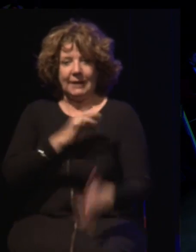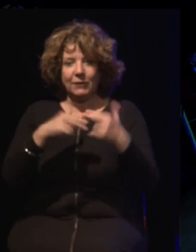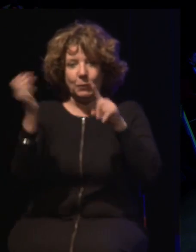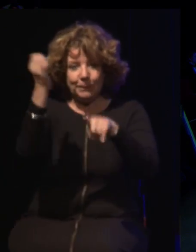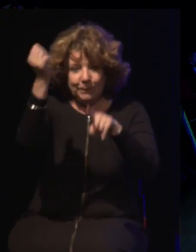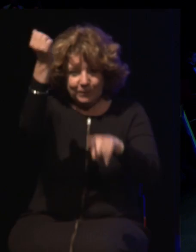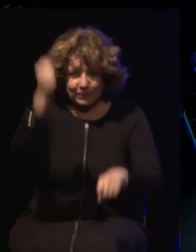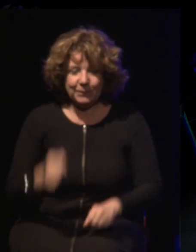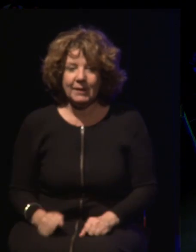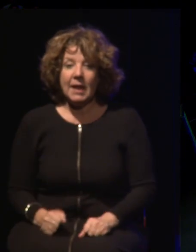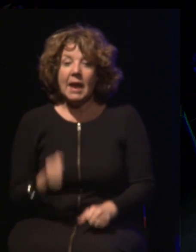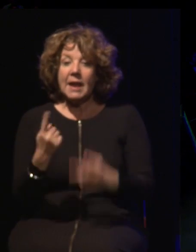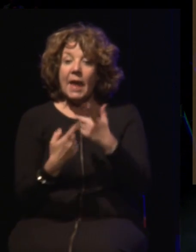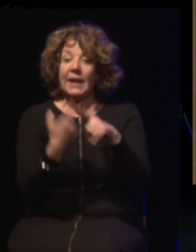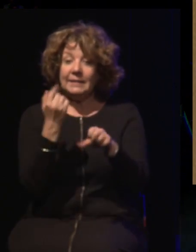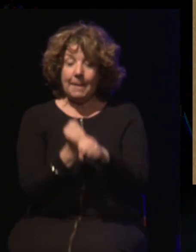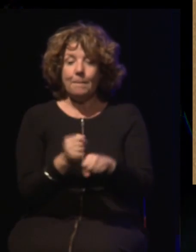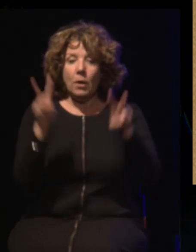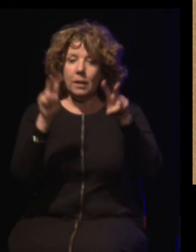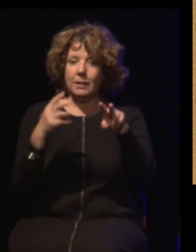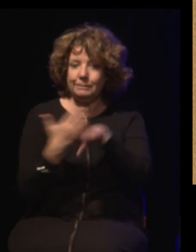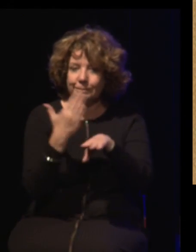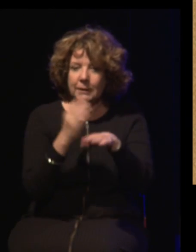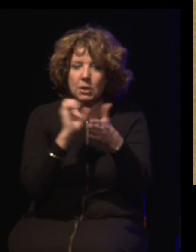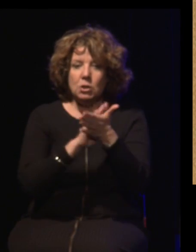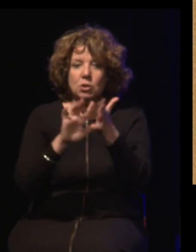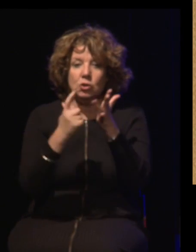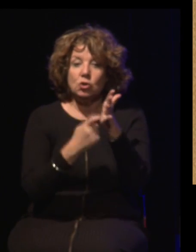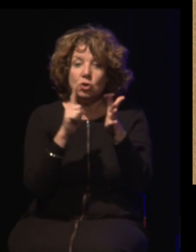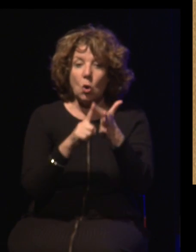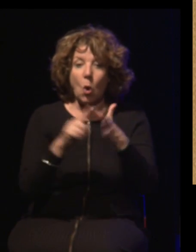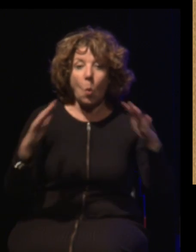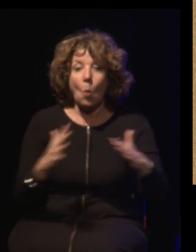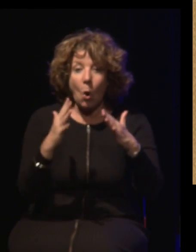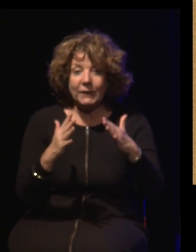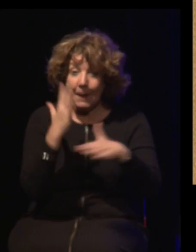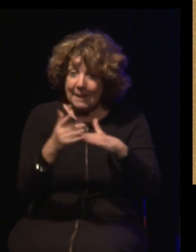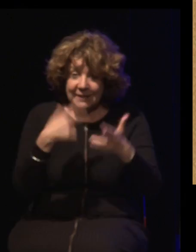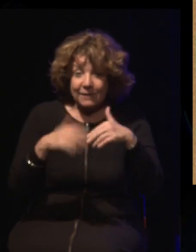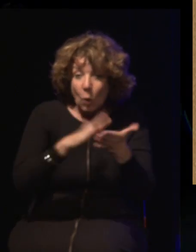Another example is Chore Wars, which turns your household into a game.